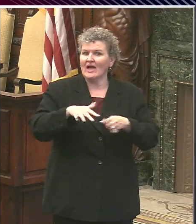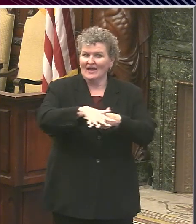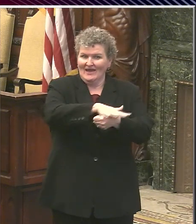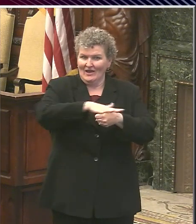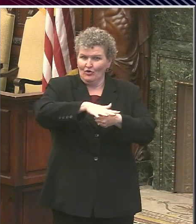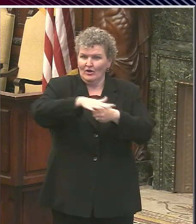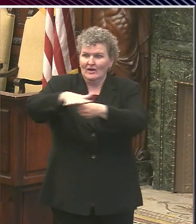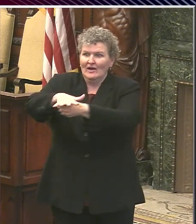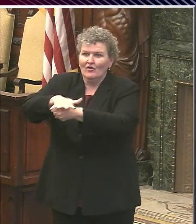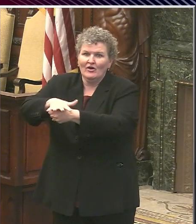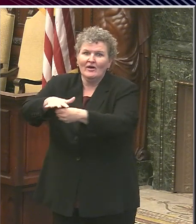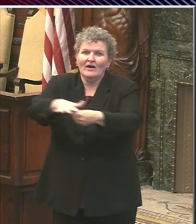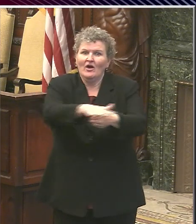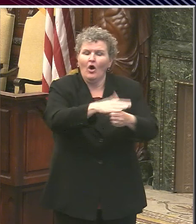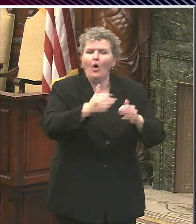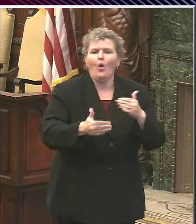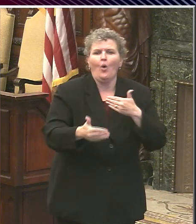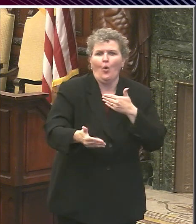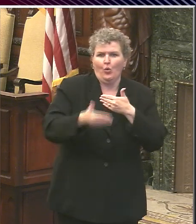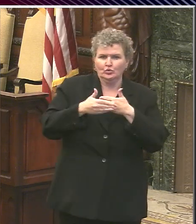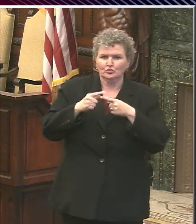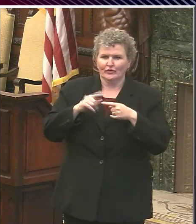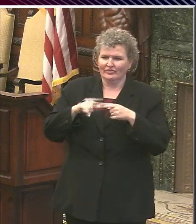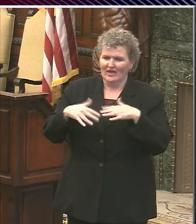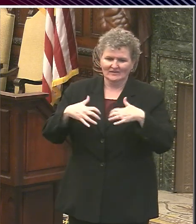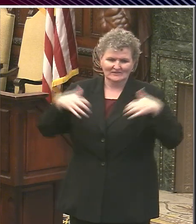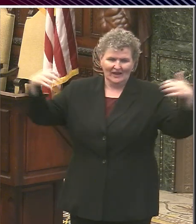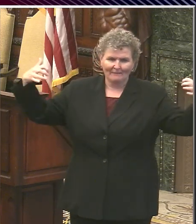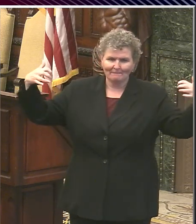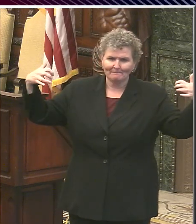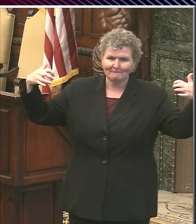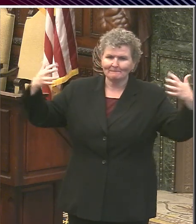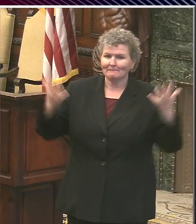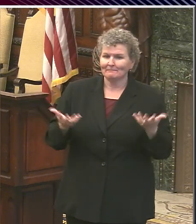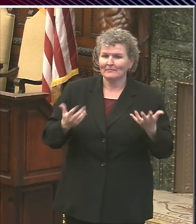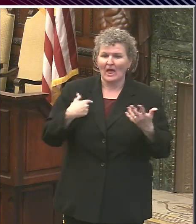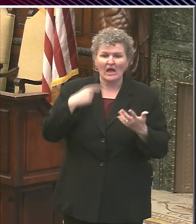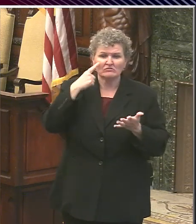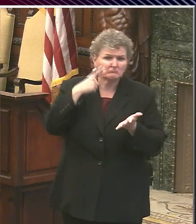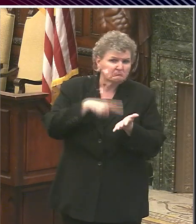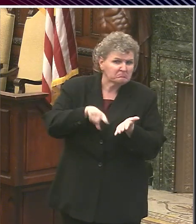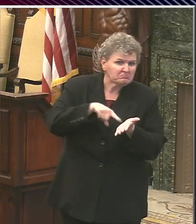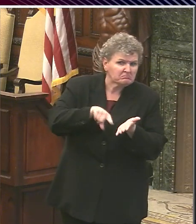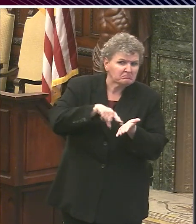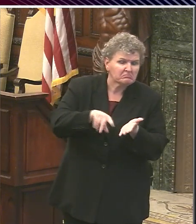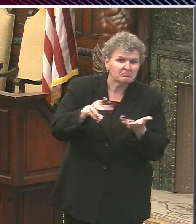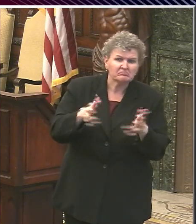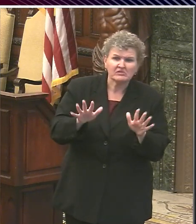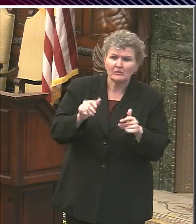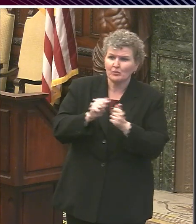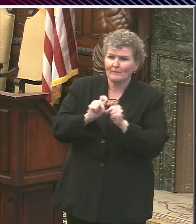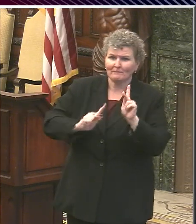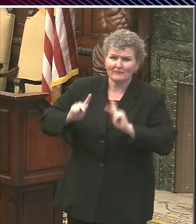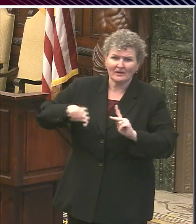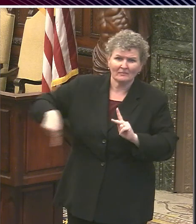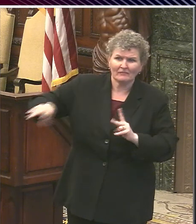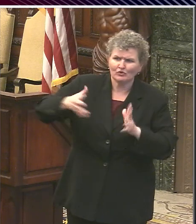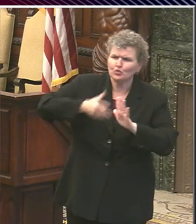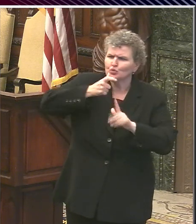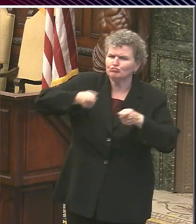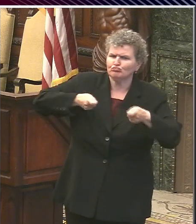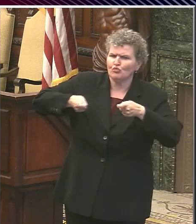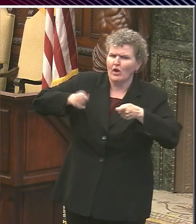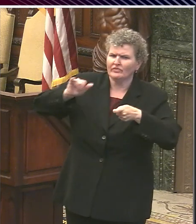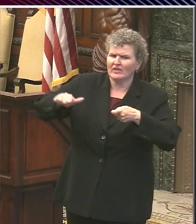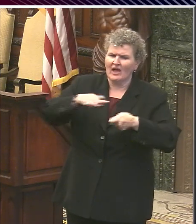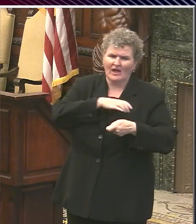that are closer than the stadium complex. But I could check with the people who are running this, the city commissioners, can find